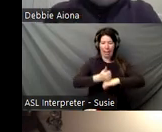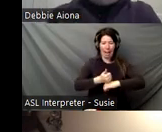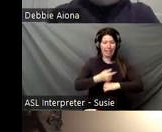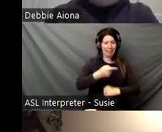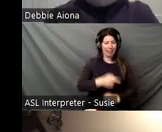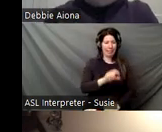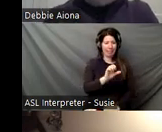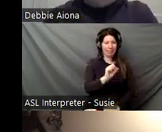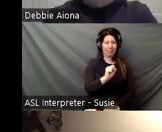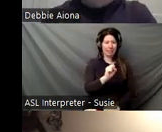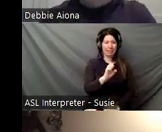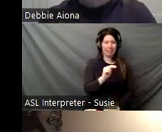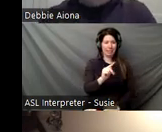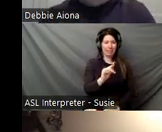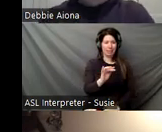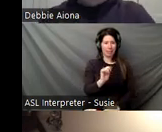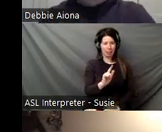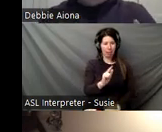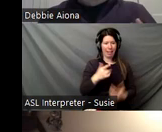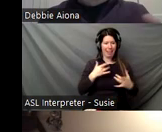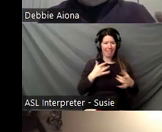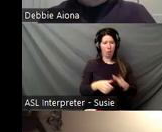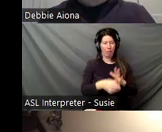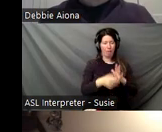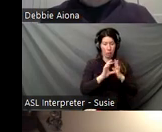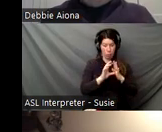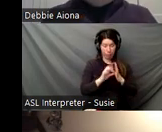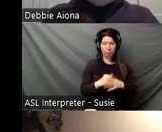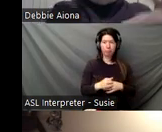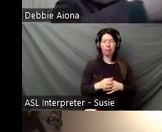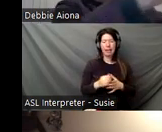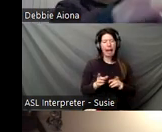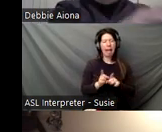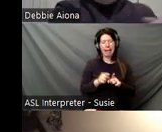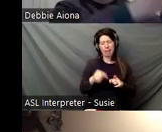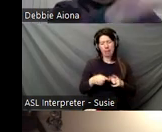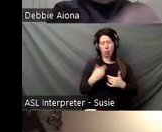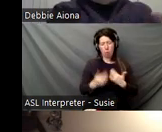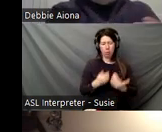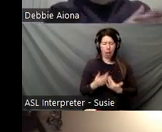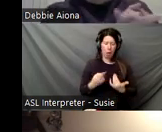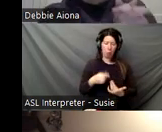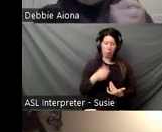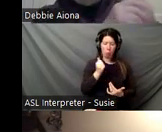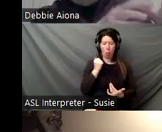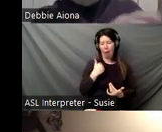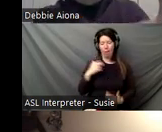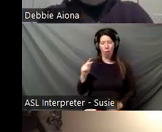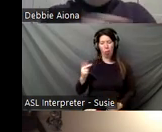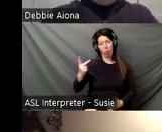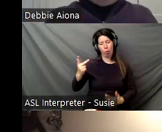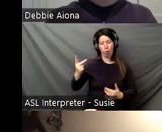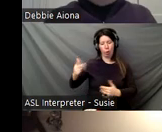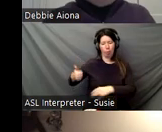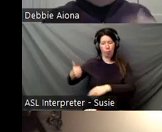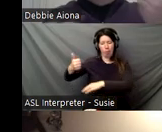once the Department of Justice is gone, you know, we kind of won't have sort of this third party that's there